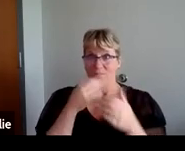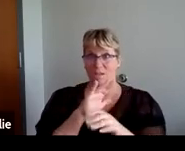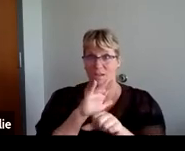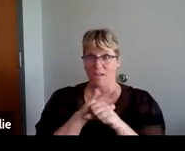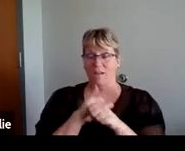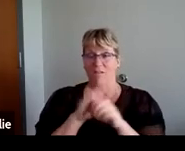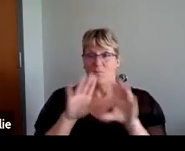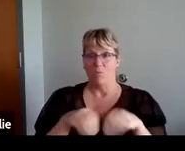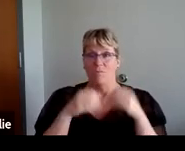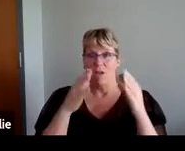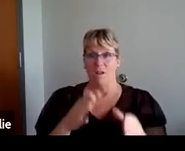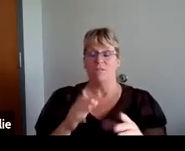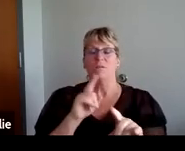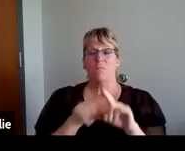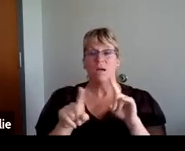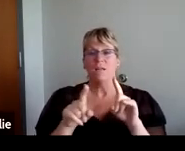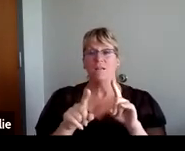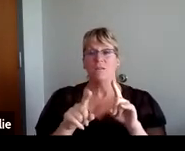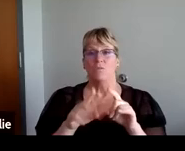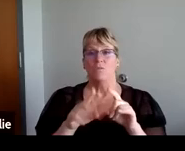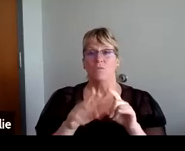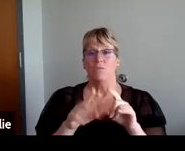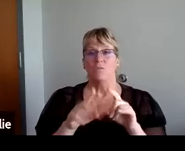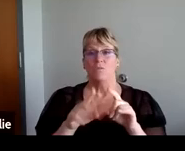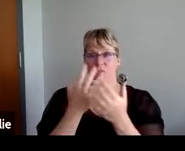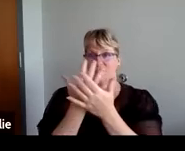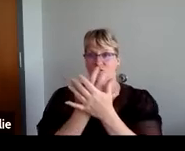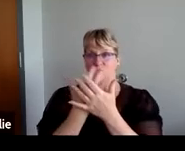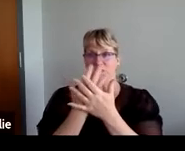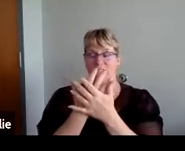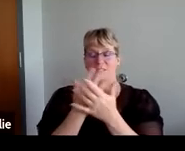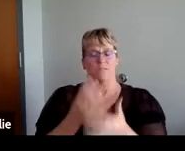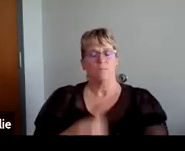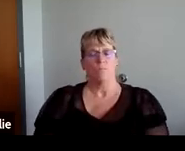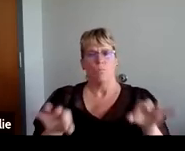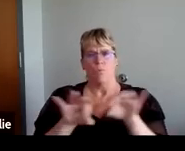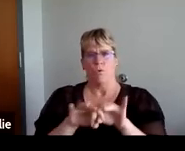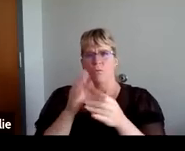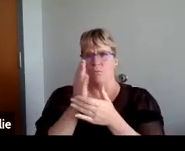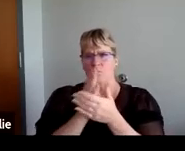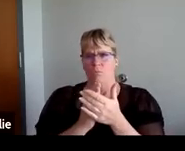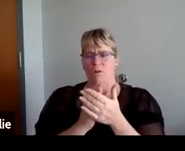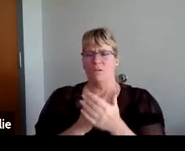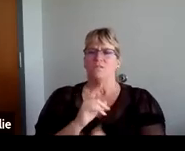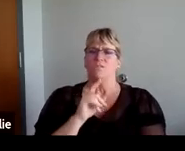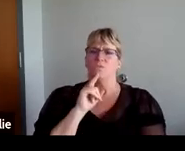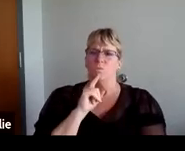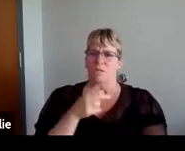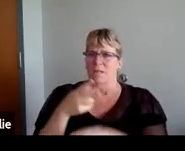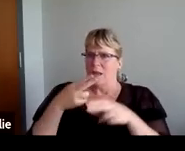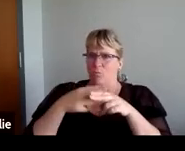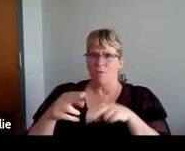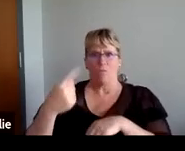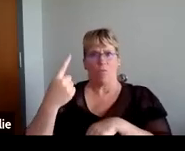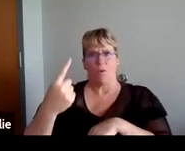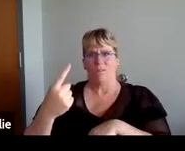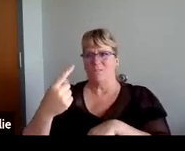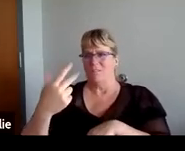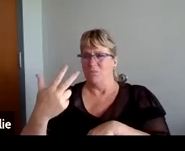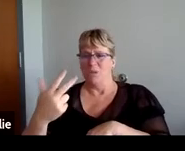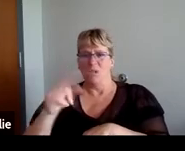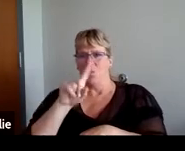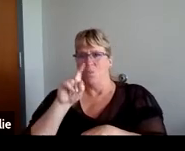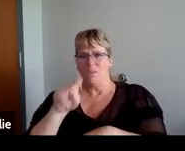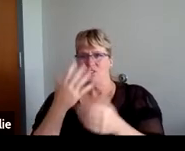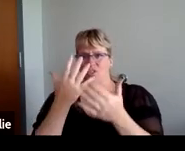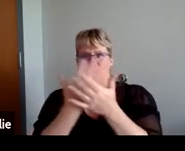working on a chronic care model now, the screening is really a critical piece. And it's a really brief 1 to 3 question